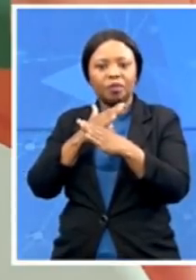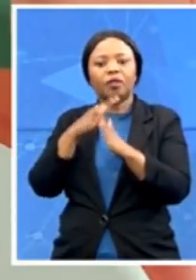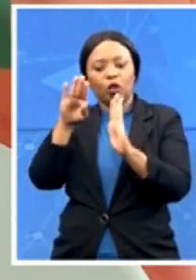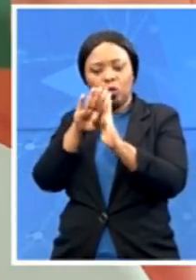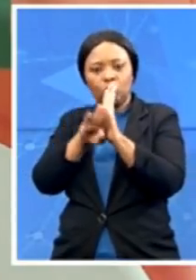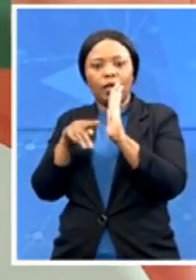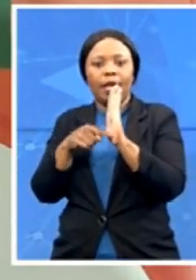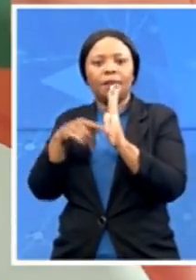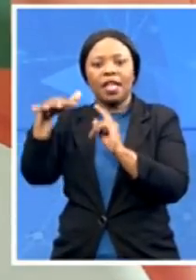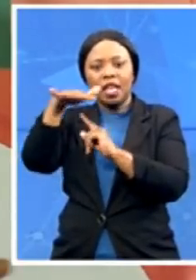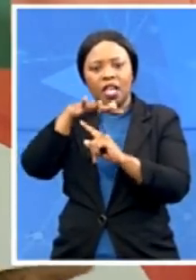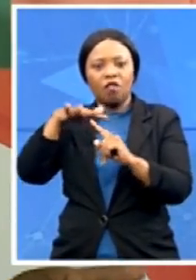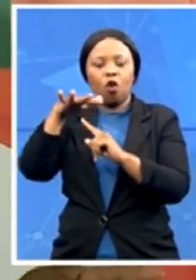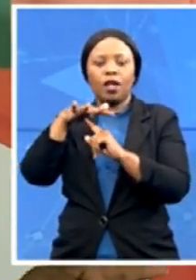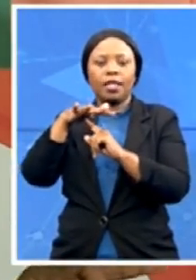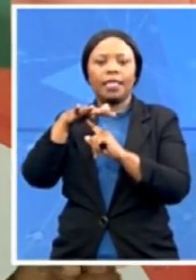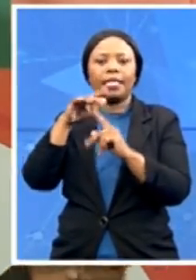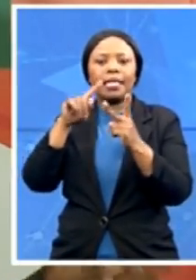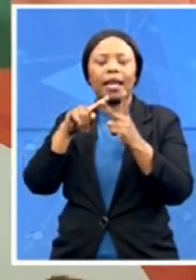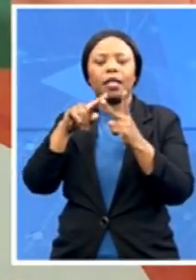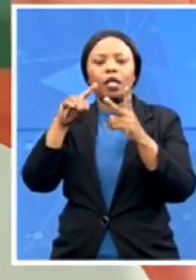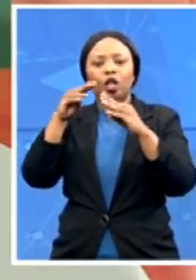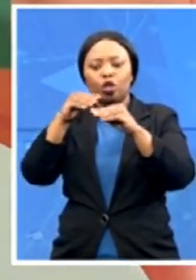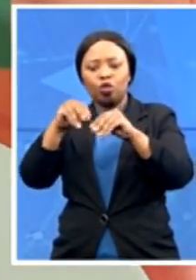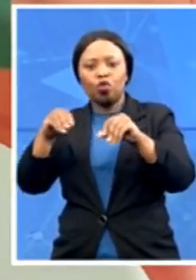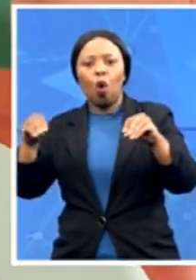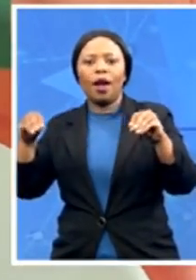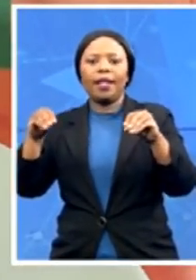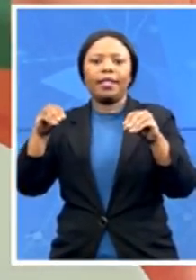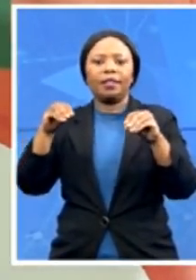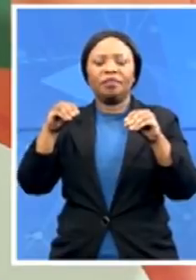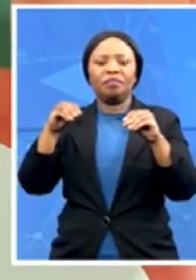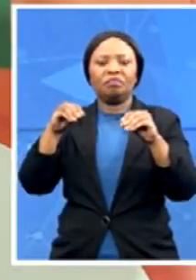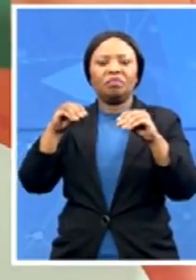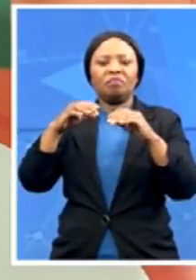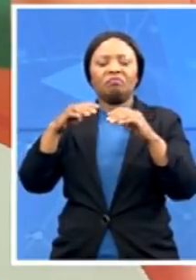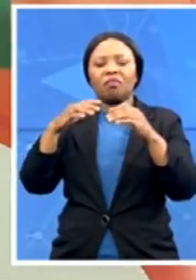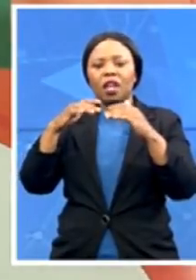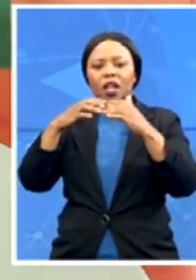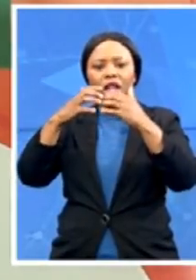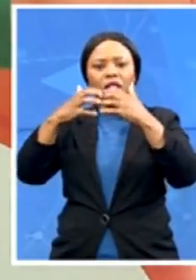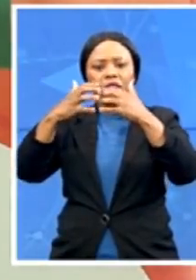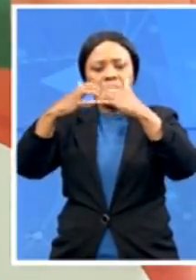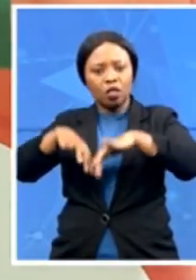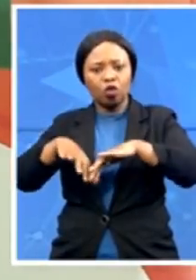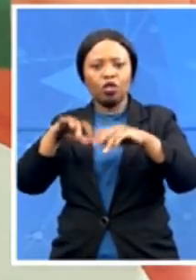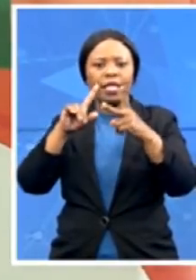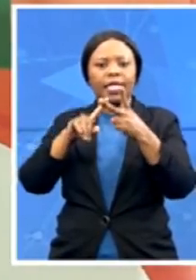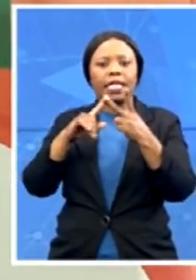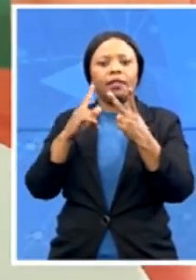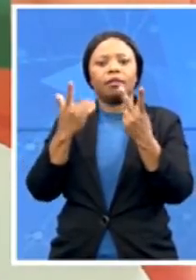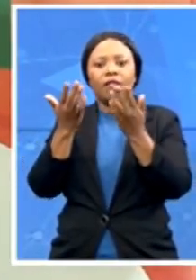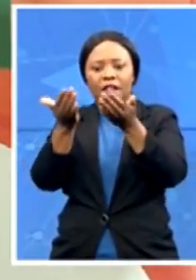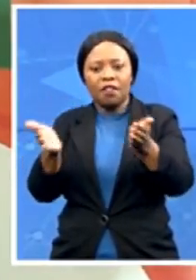erosion, eradicating invader plants, fencing of grazing and arable